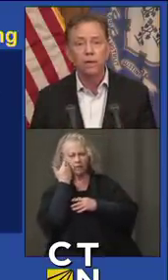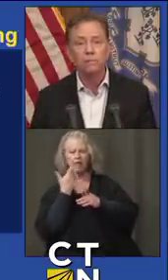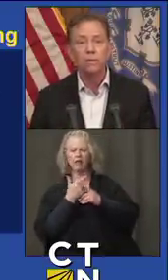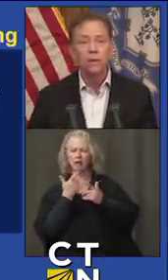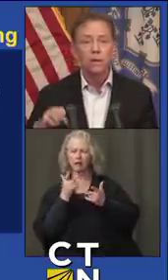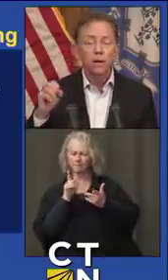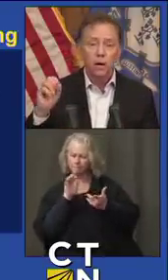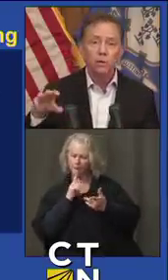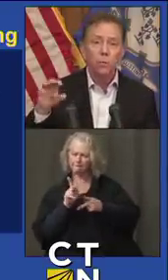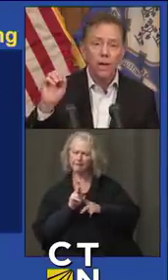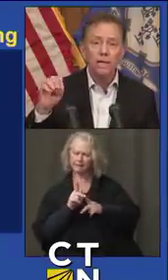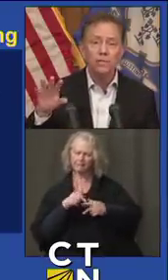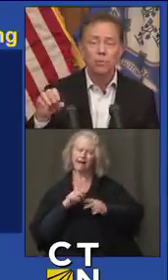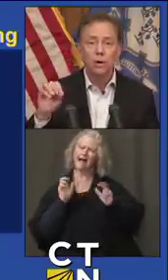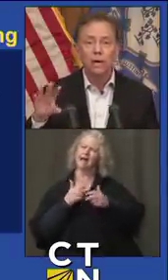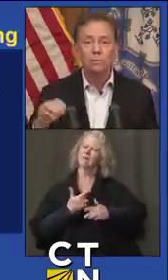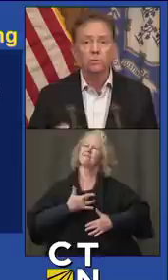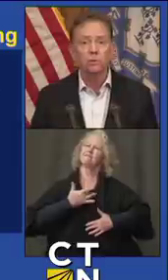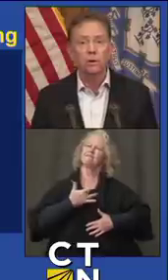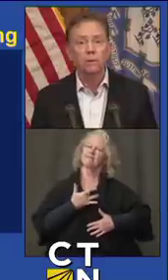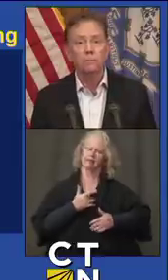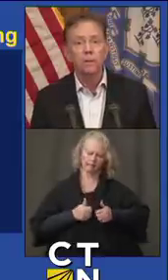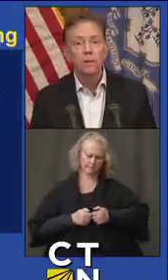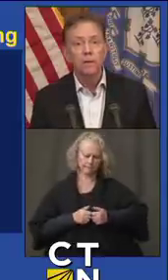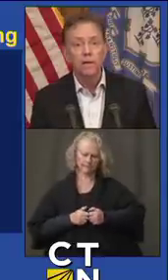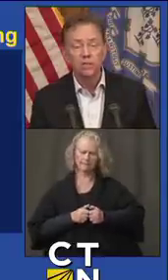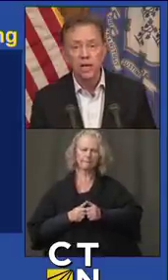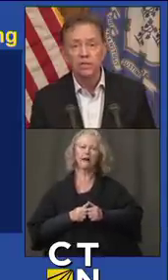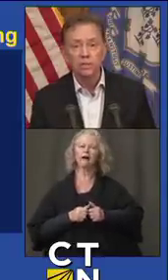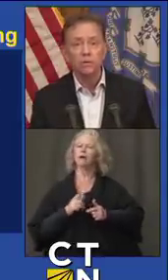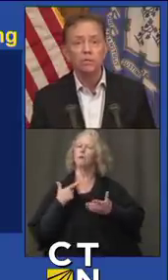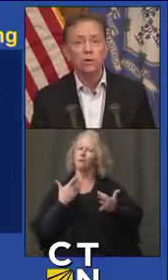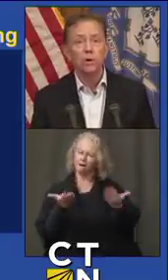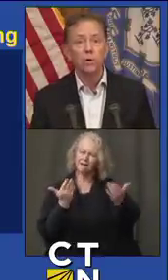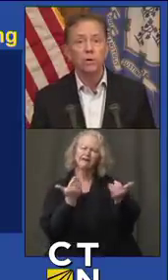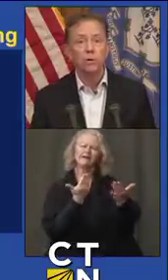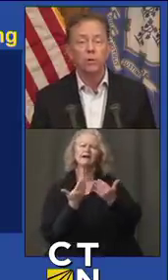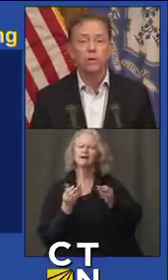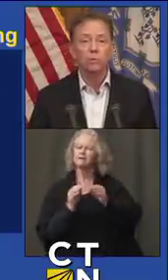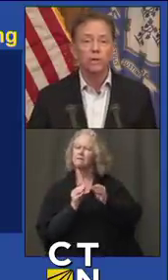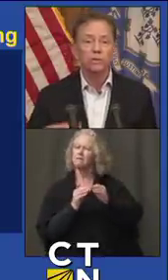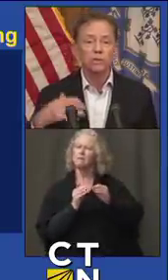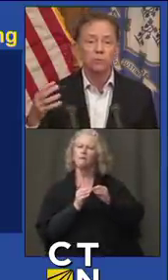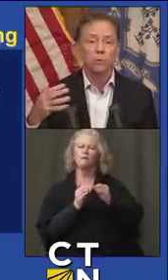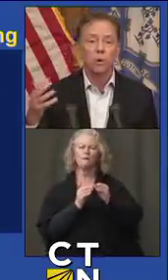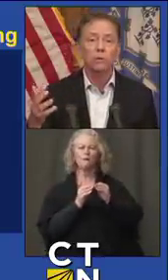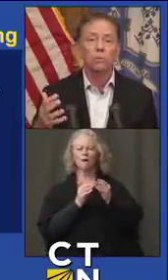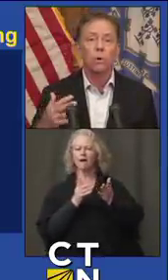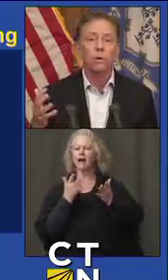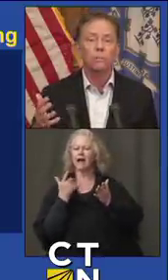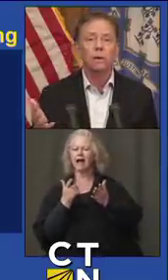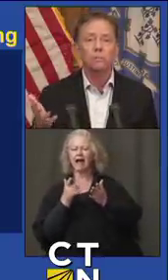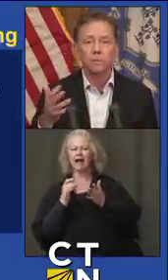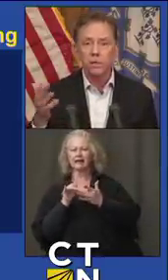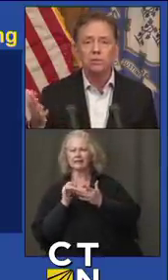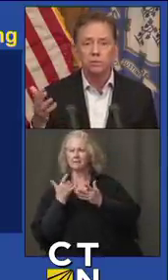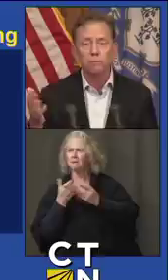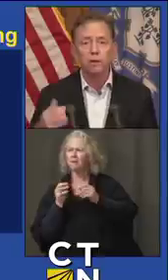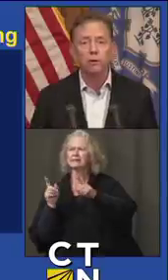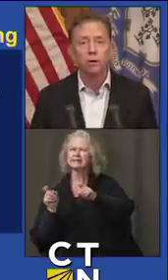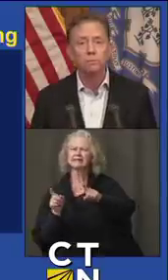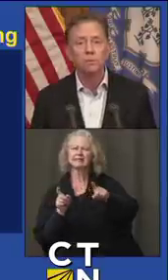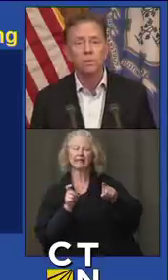do that. Other ways that we're able to get a test of what's going on in the greater region as we worry about